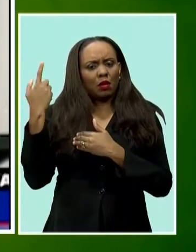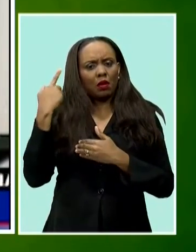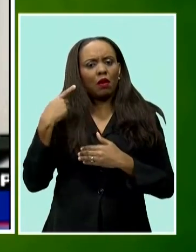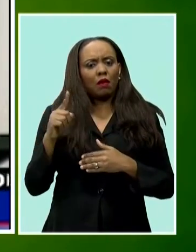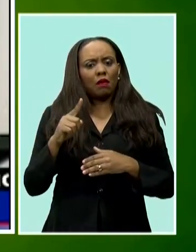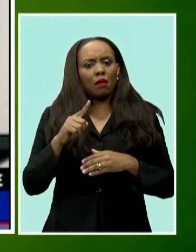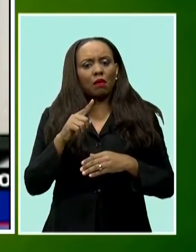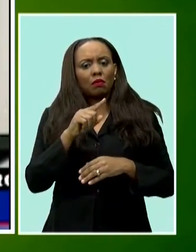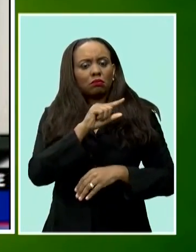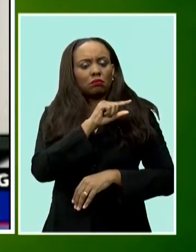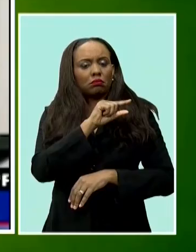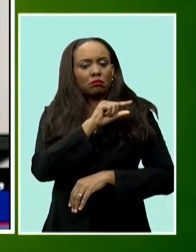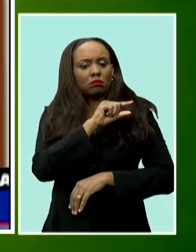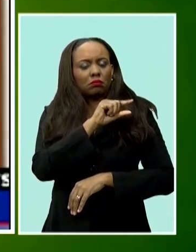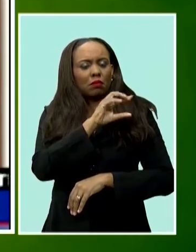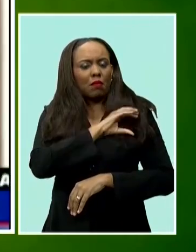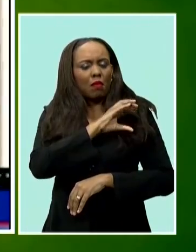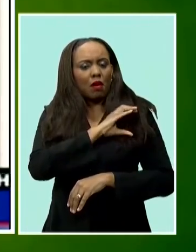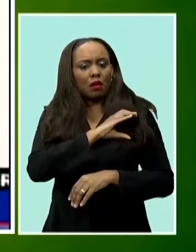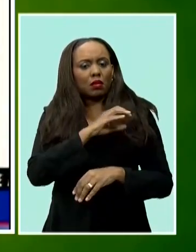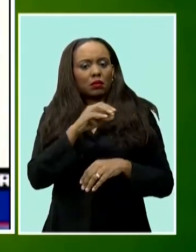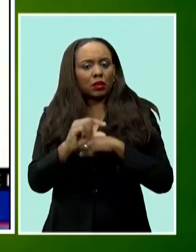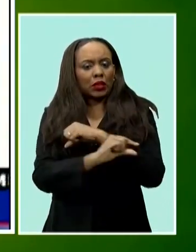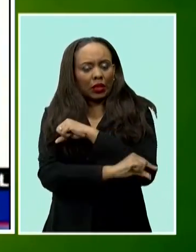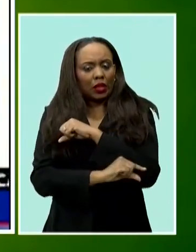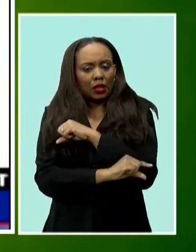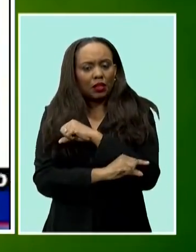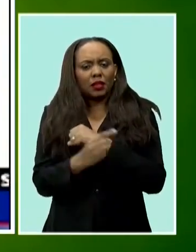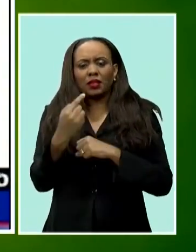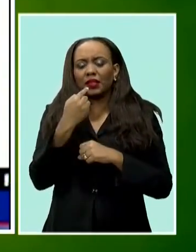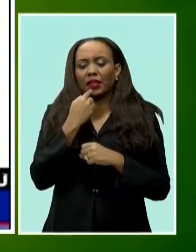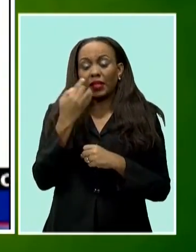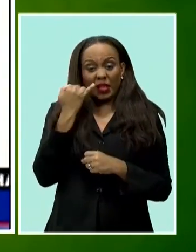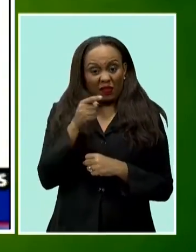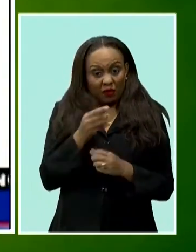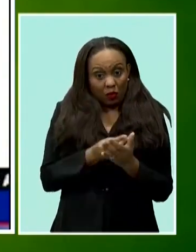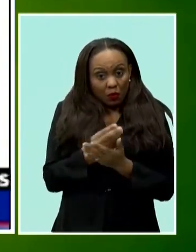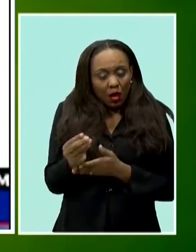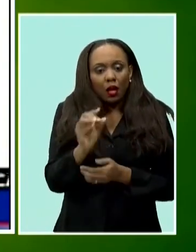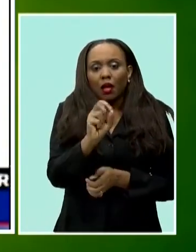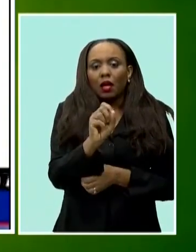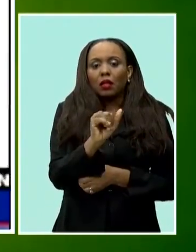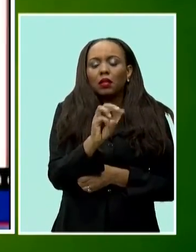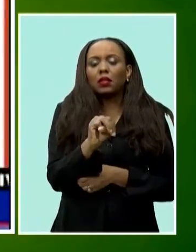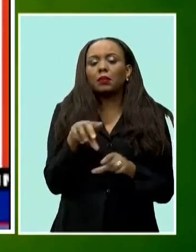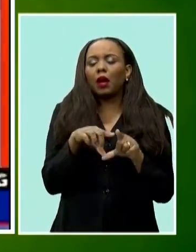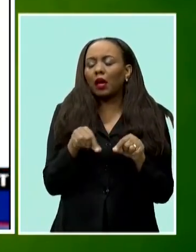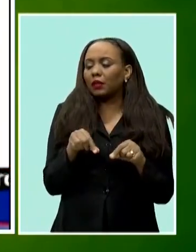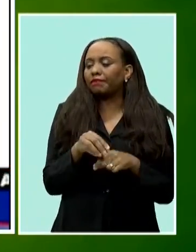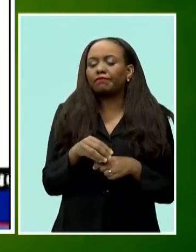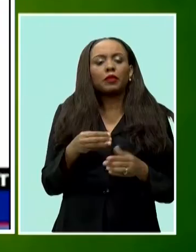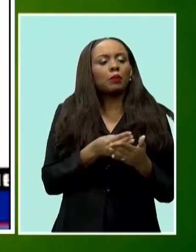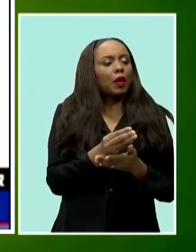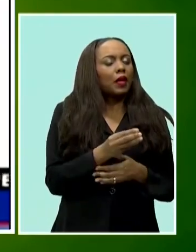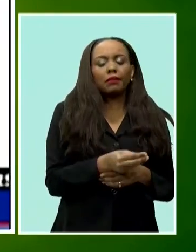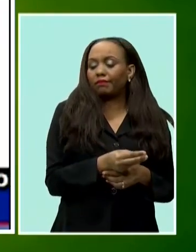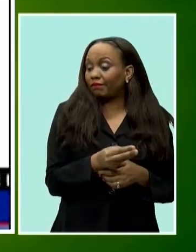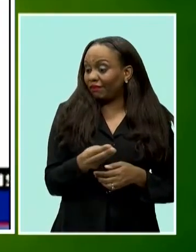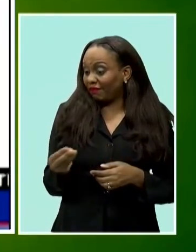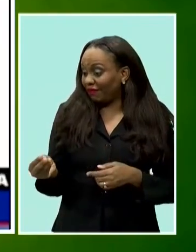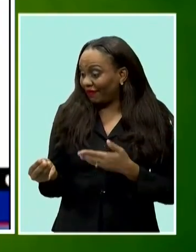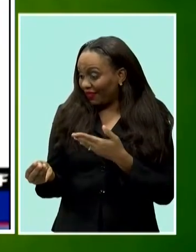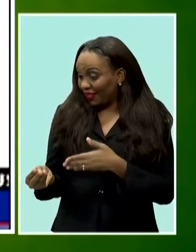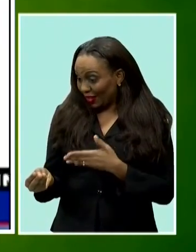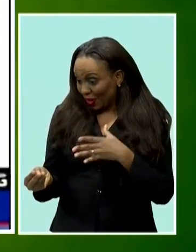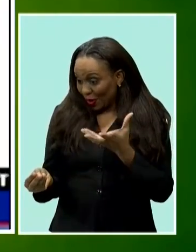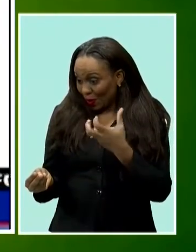Guyana Police Force, GPF, says that there are implications of purchasing a SIM card and giving it to another person